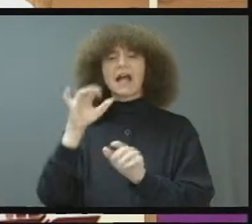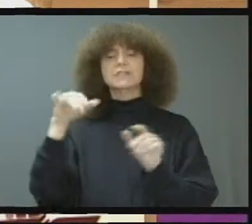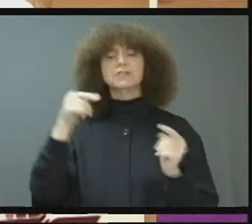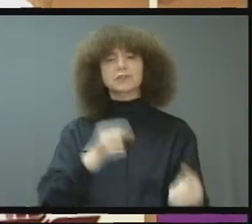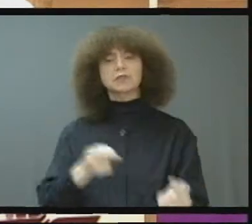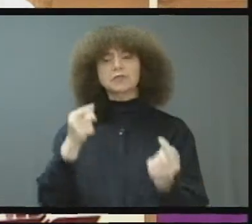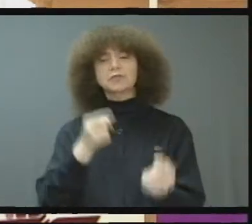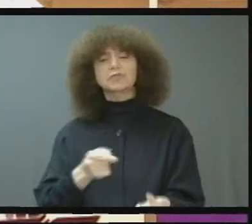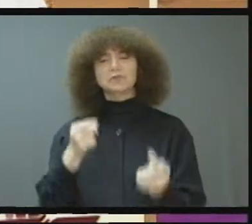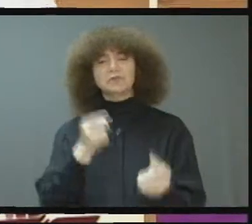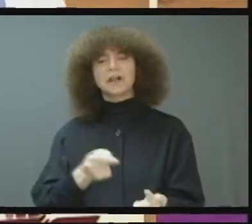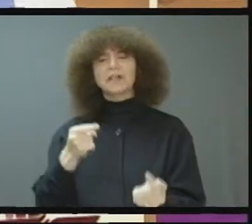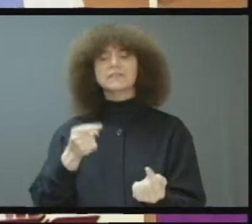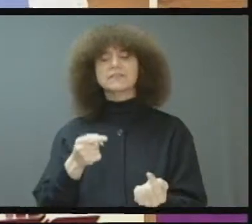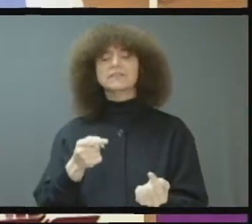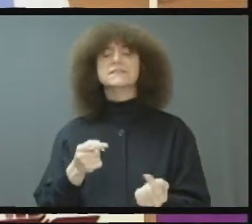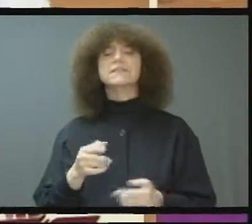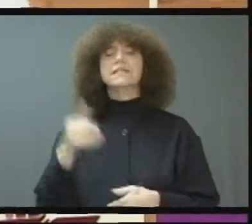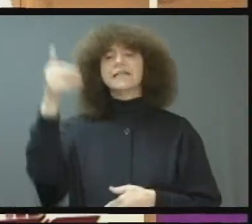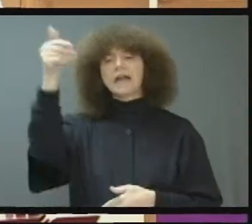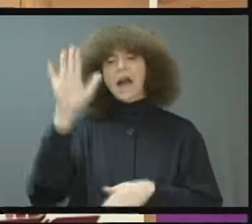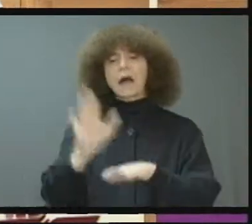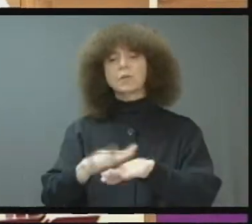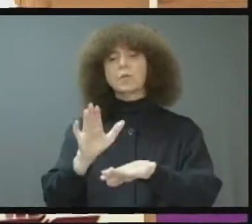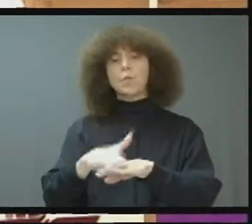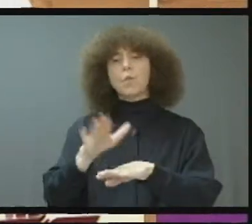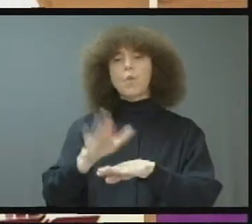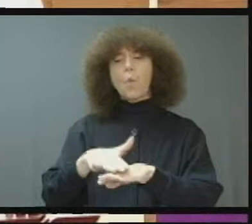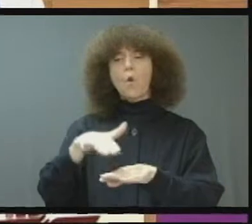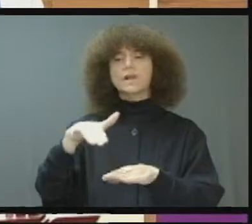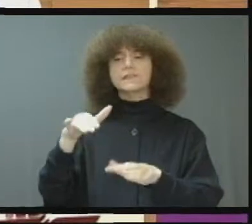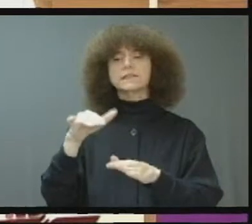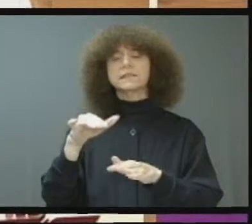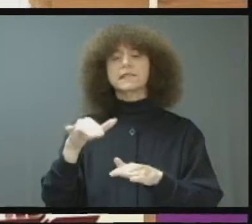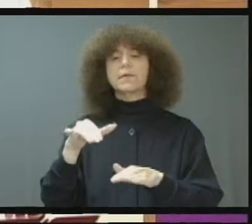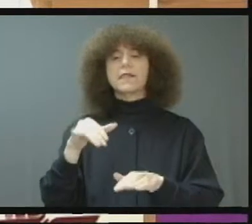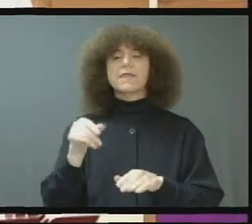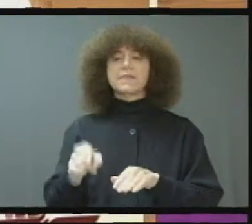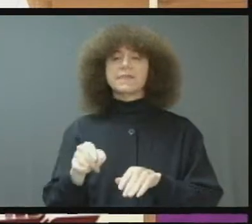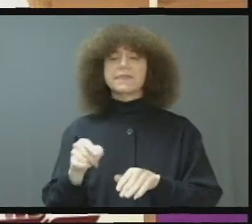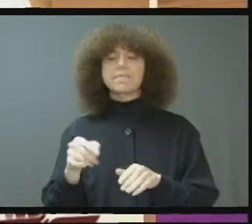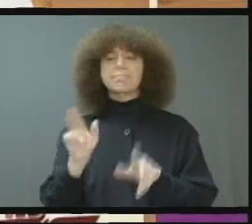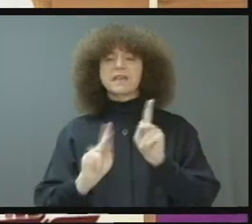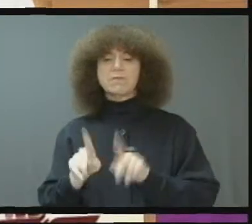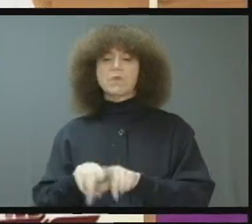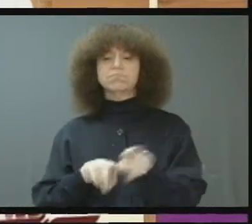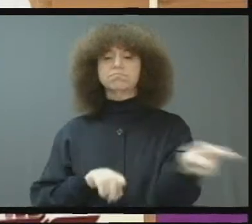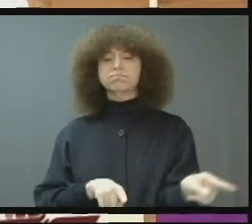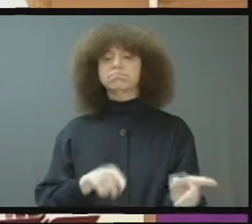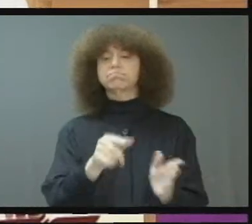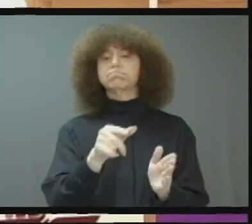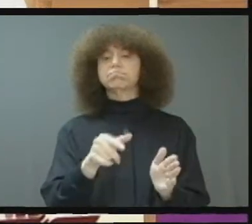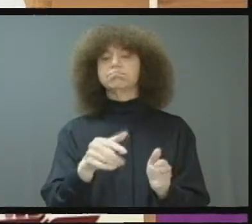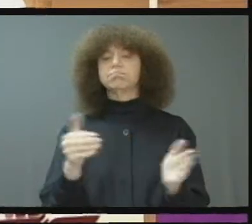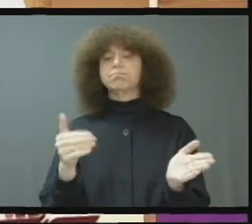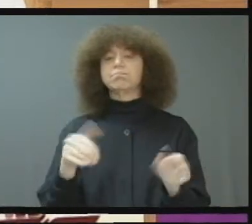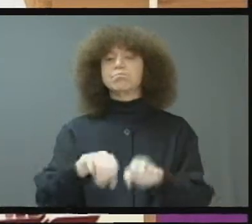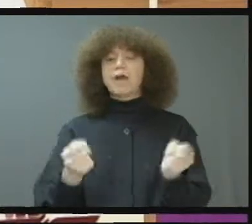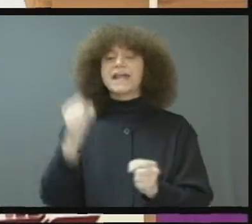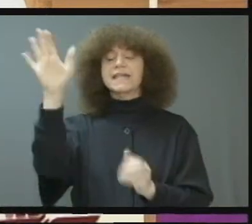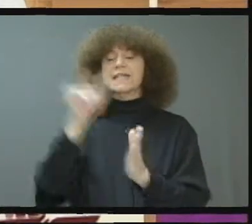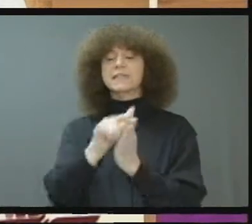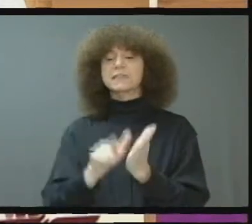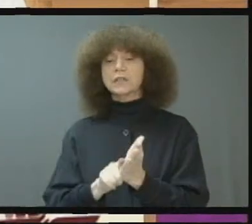his people what is good in his law. He warned them through the prophets when they wandered, but they kept going farther and farther away from